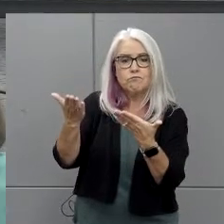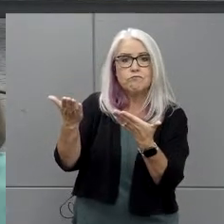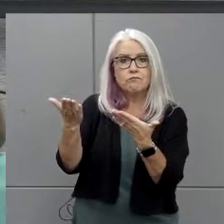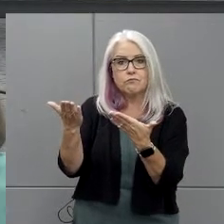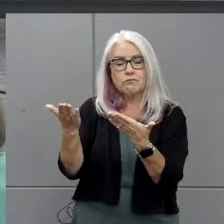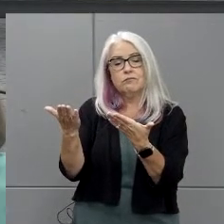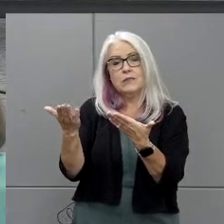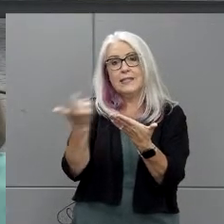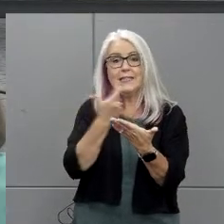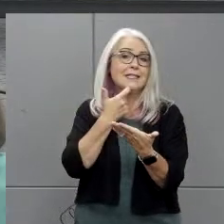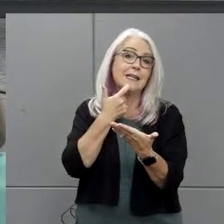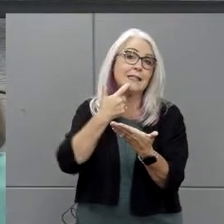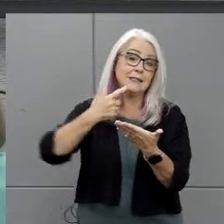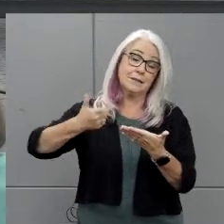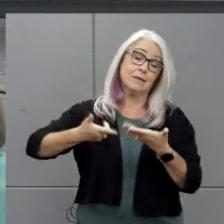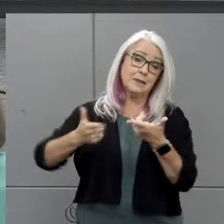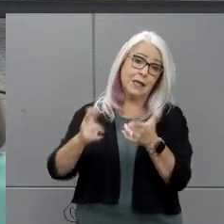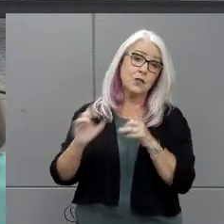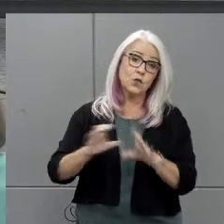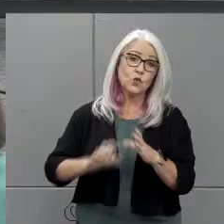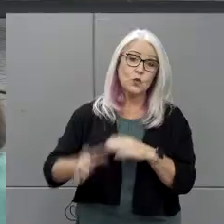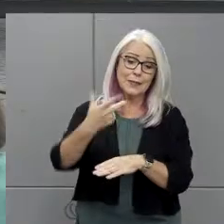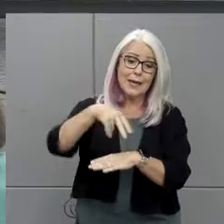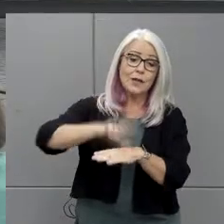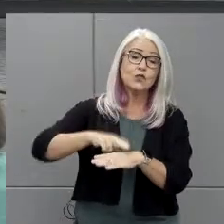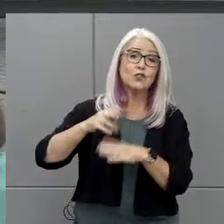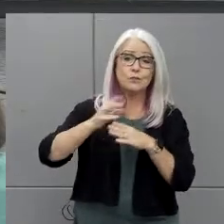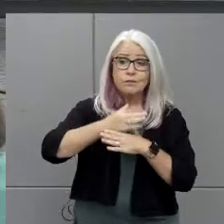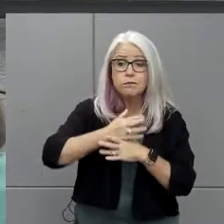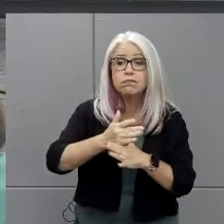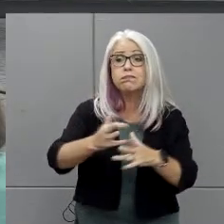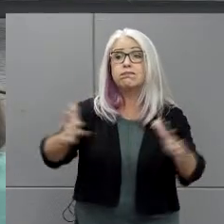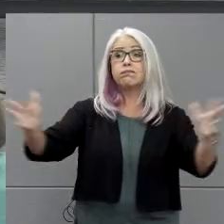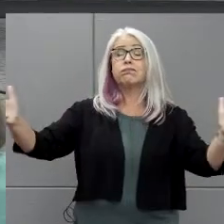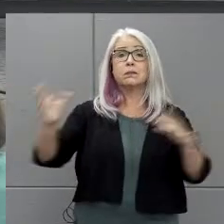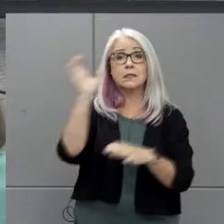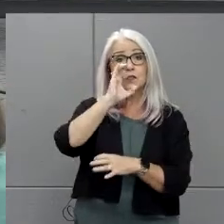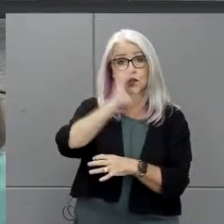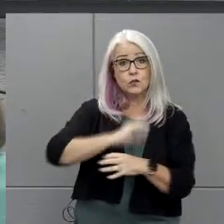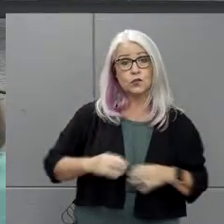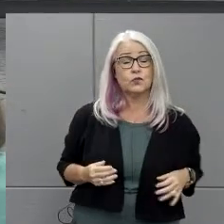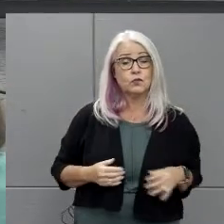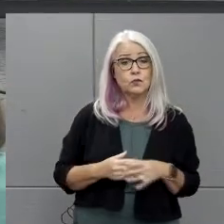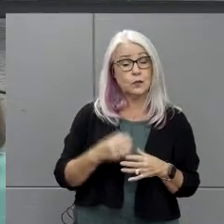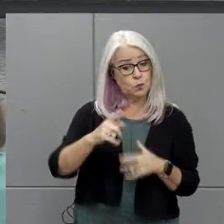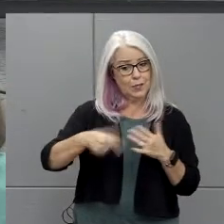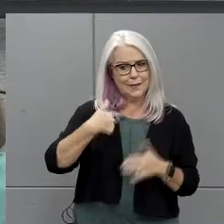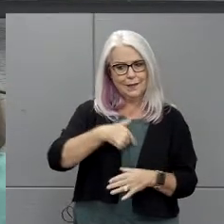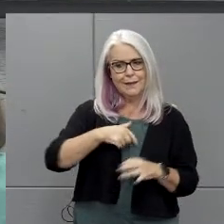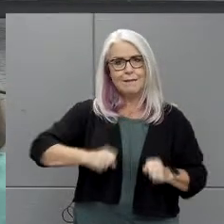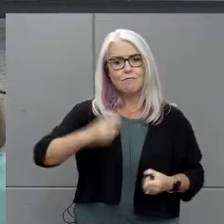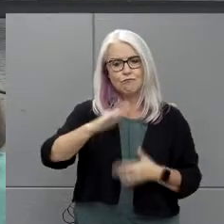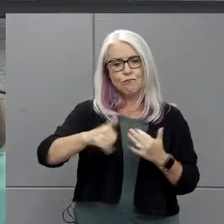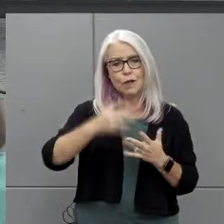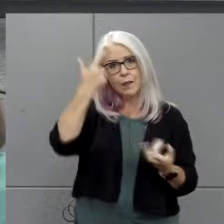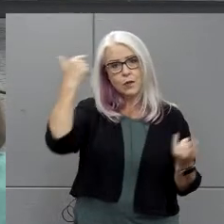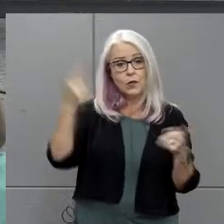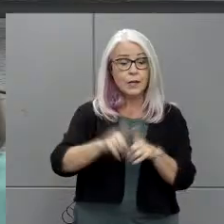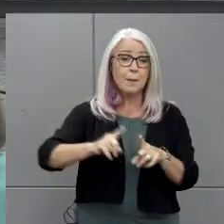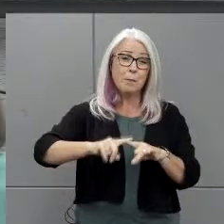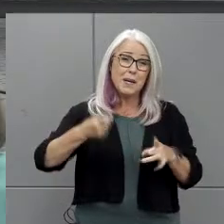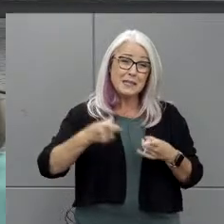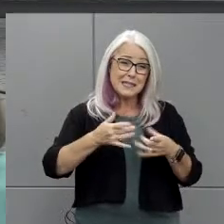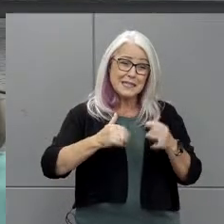and says, let's do a national search, and then we have consensus around that, when it comes down to still voting for interim